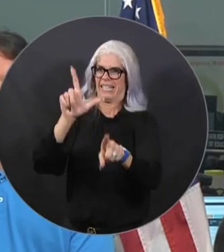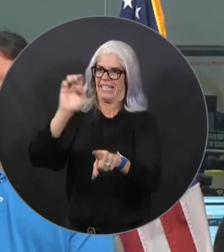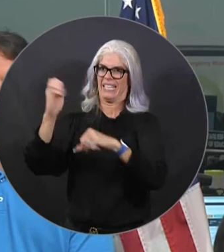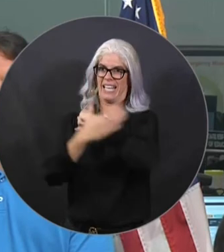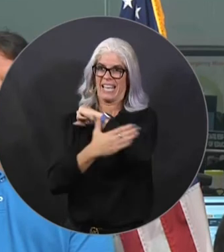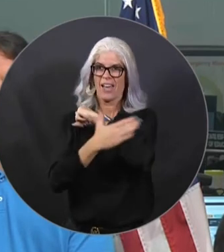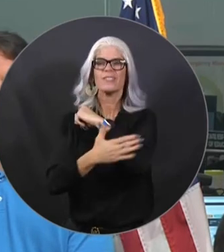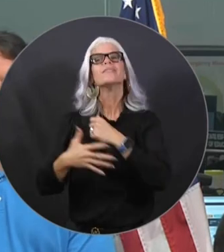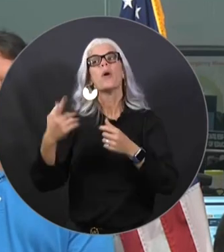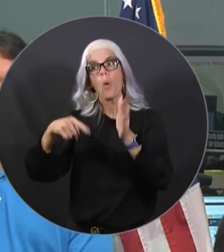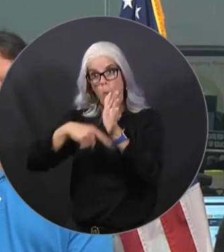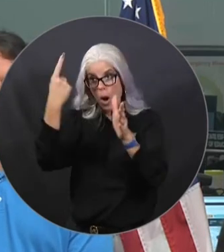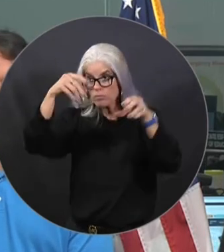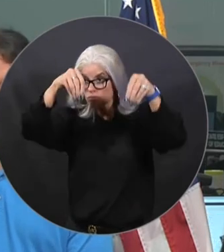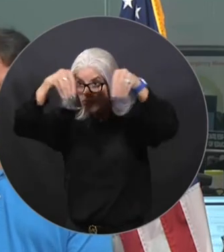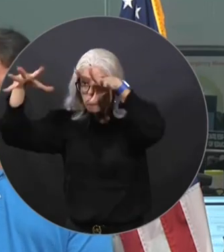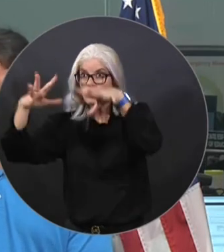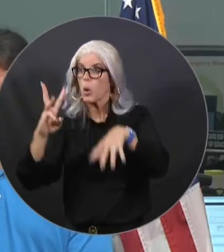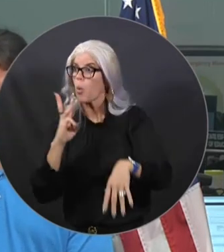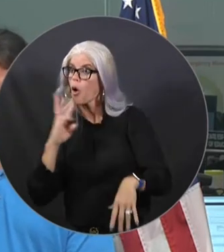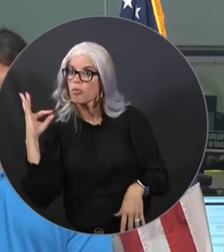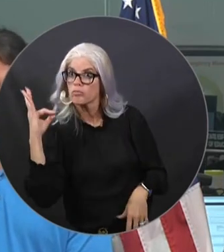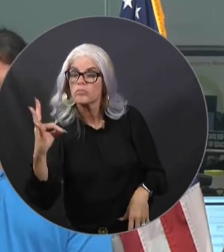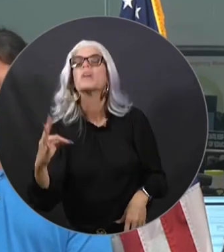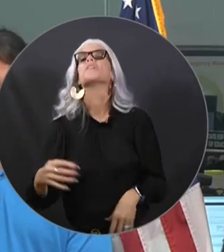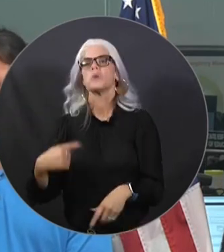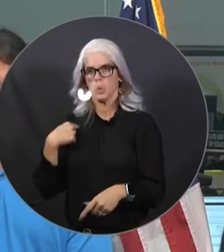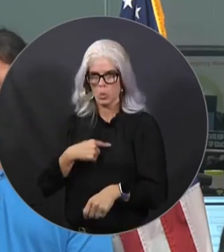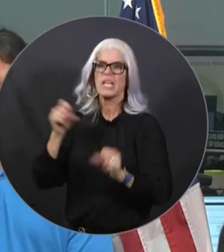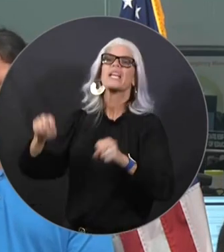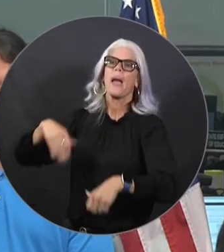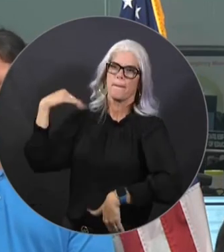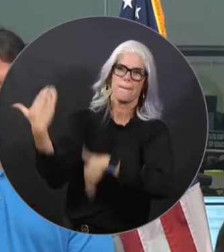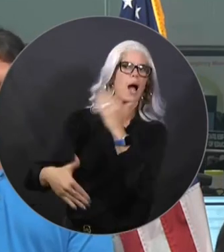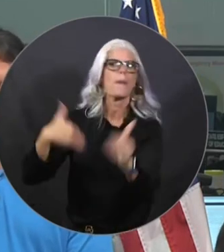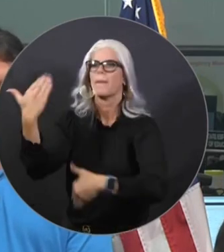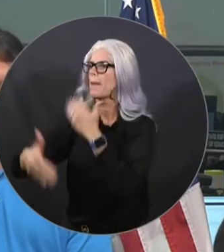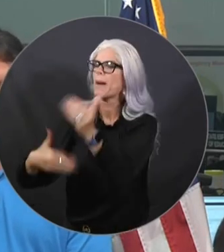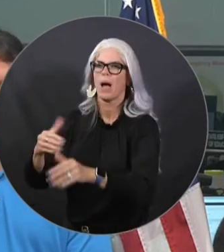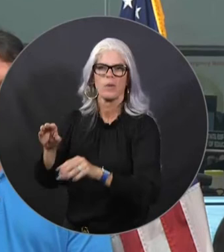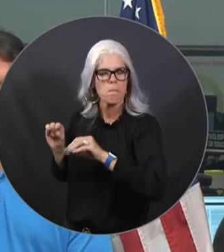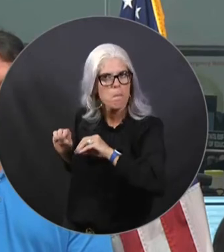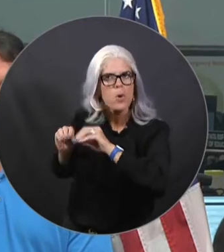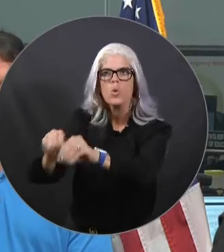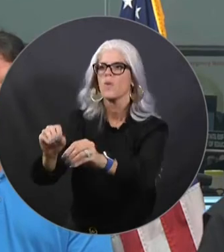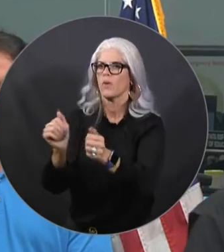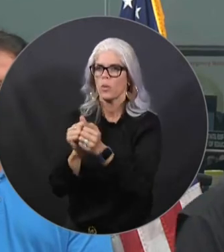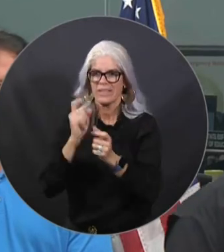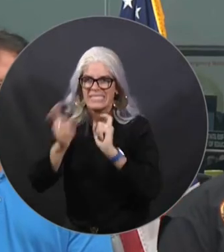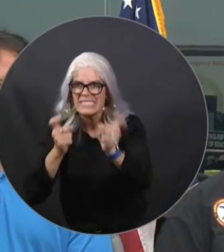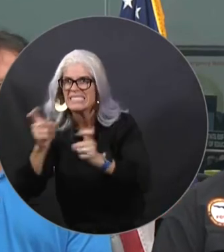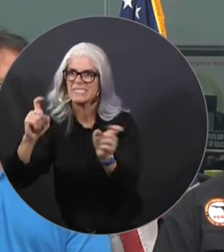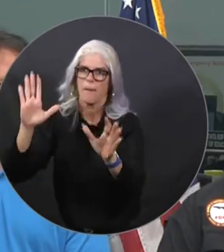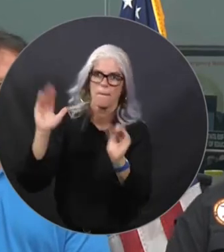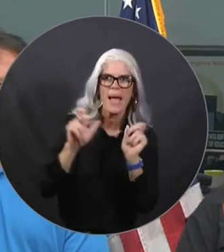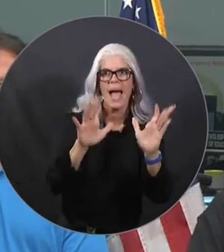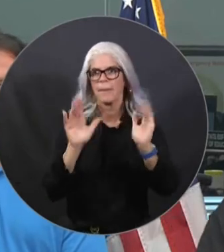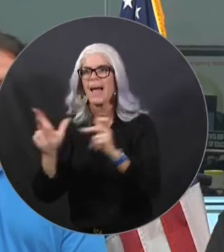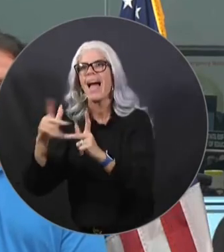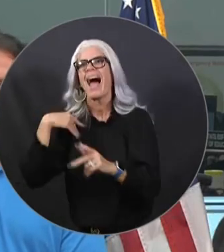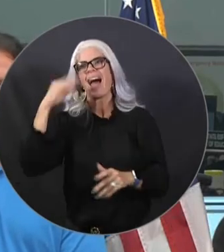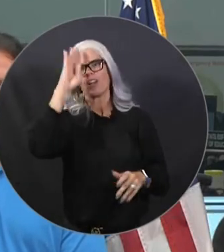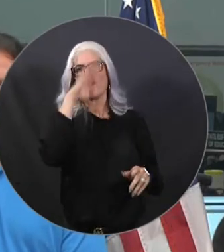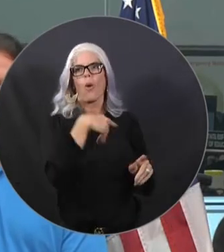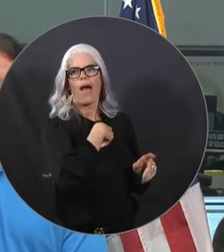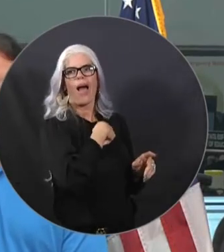things happen, we'll move in very quickly with recovery services. I don't want to steal it from the governor, but the governor will be